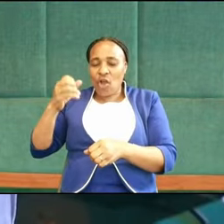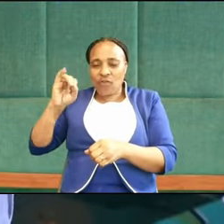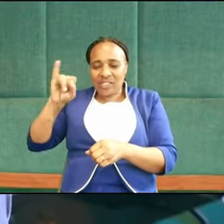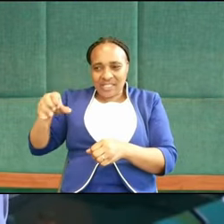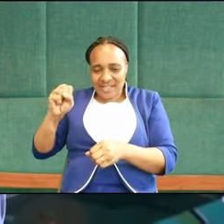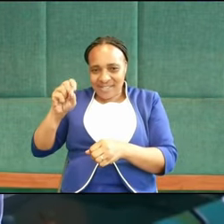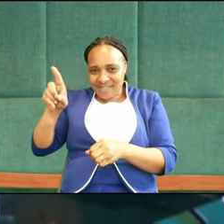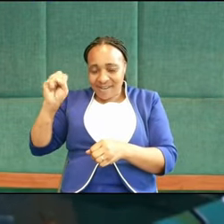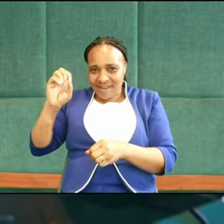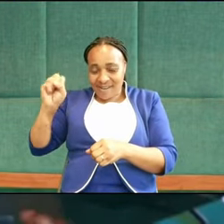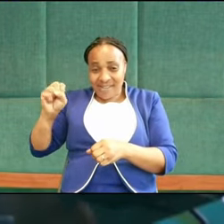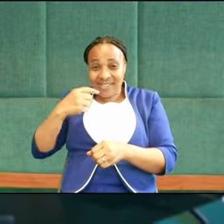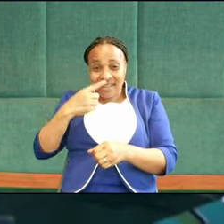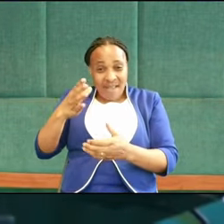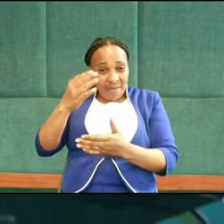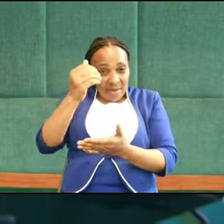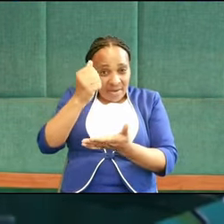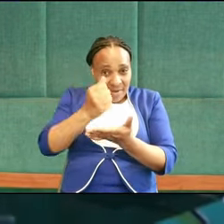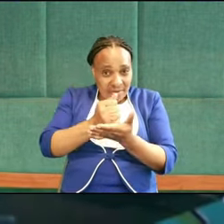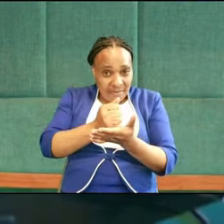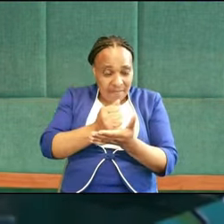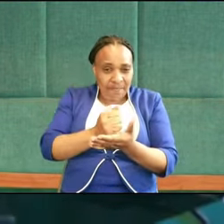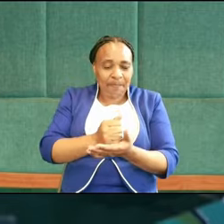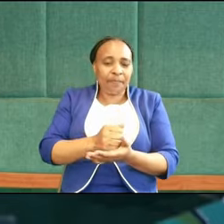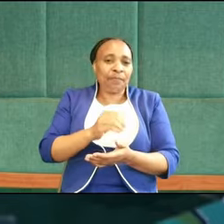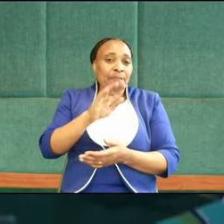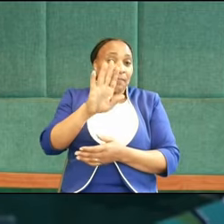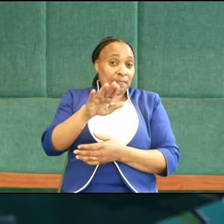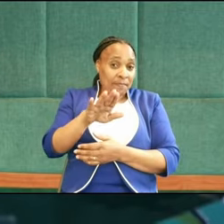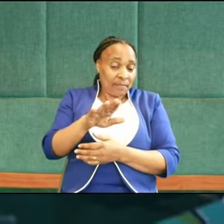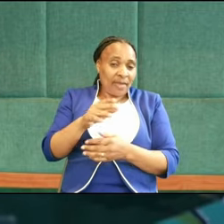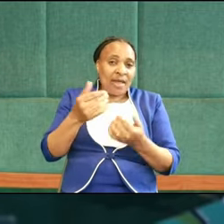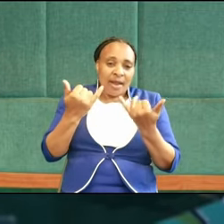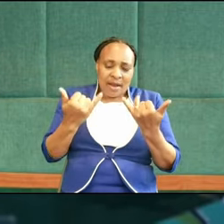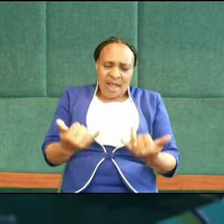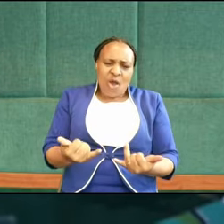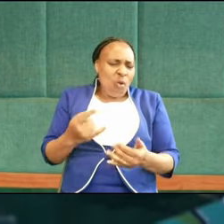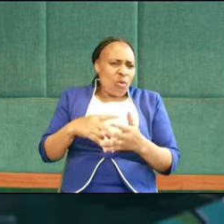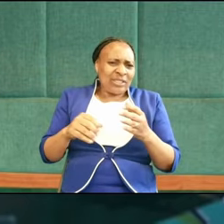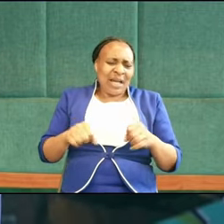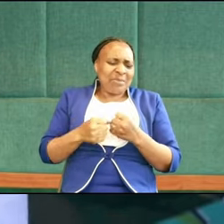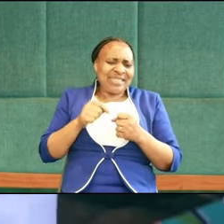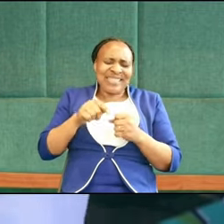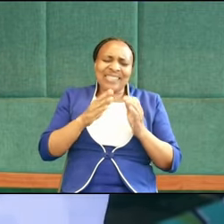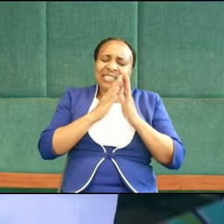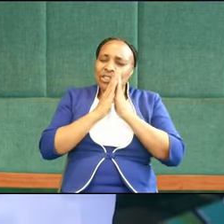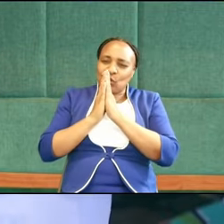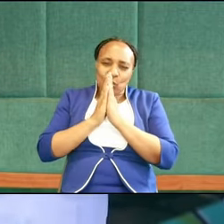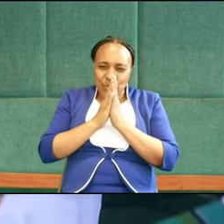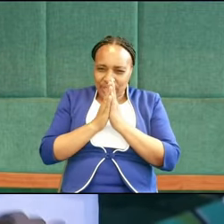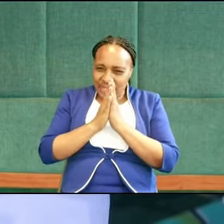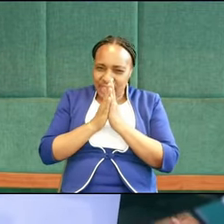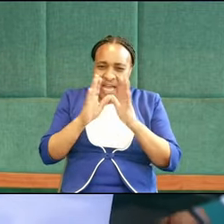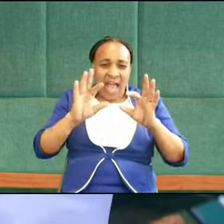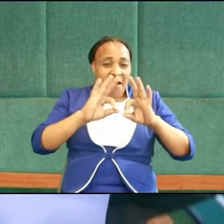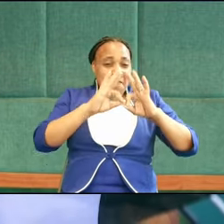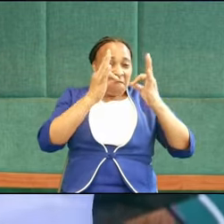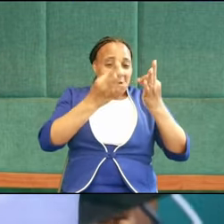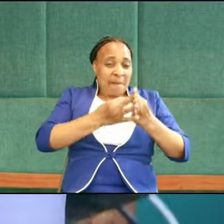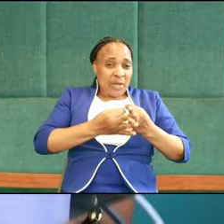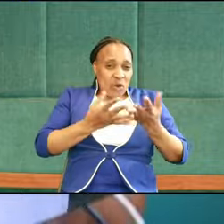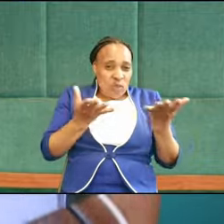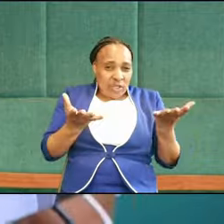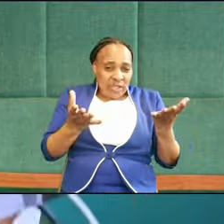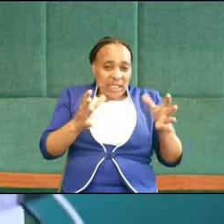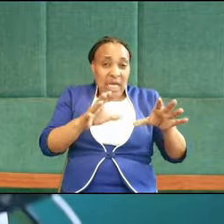an amen. Simple story. It's a story related to family heritage.